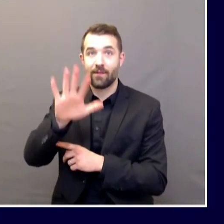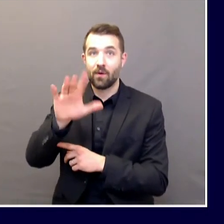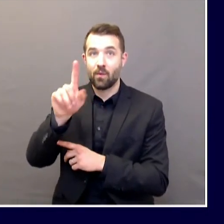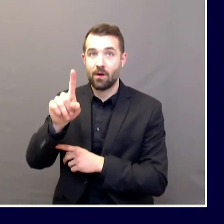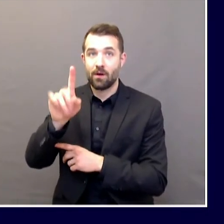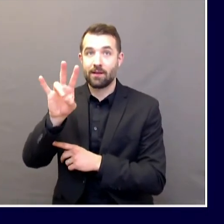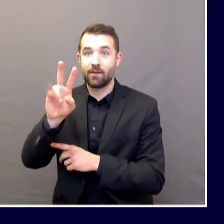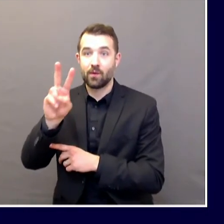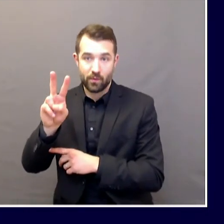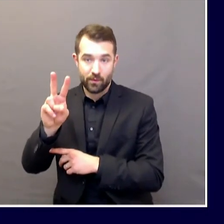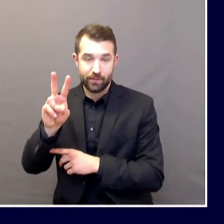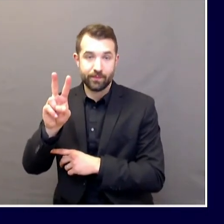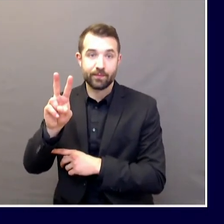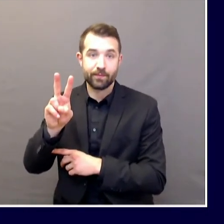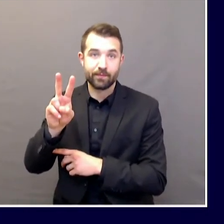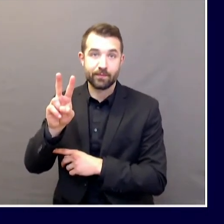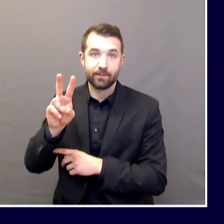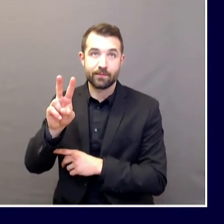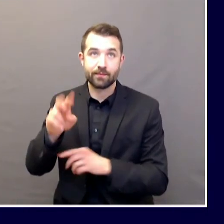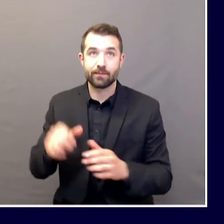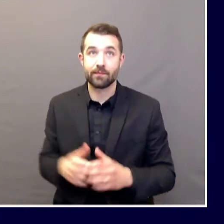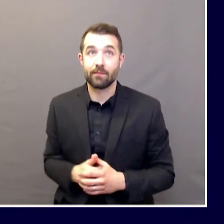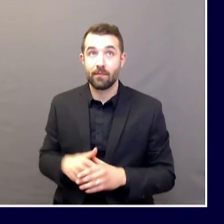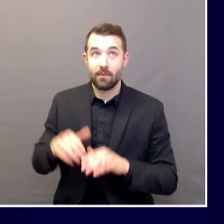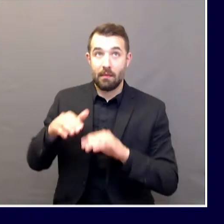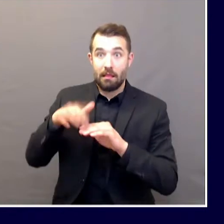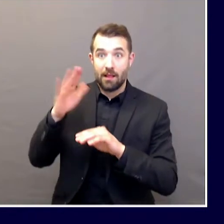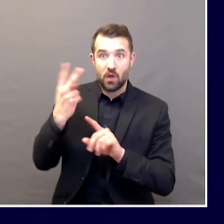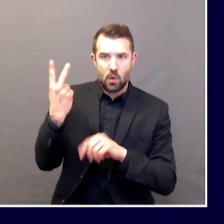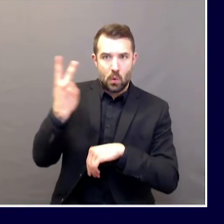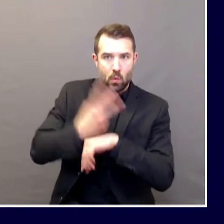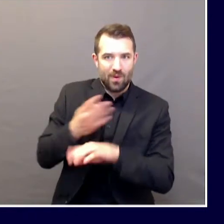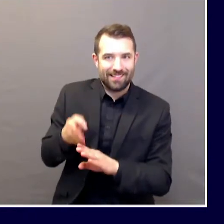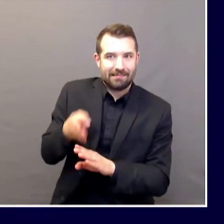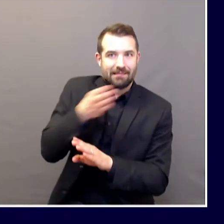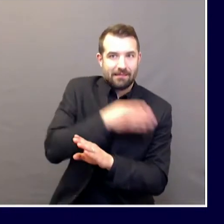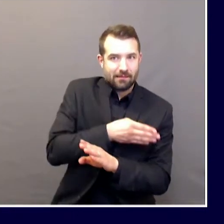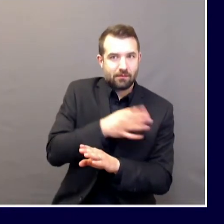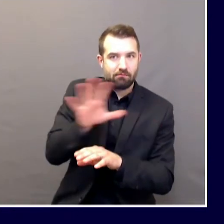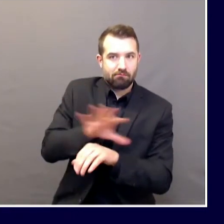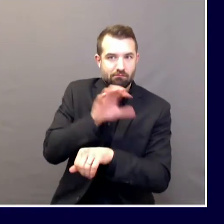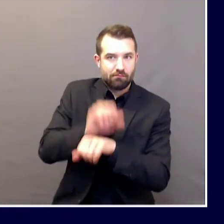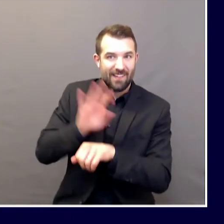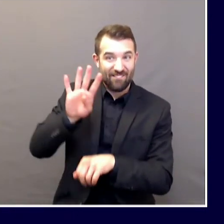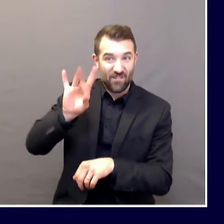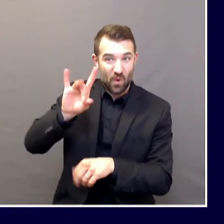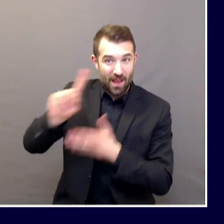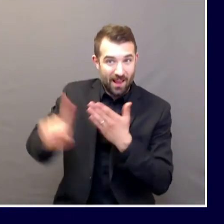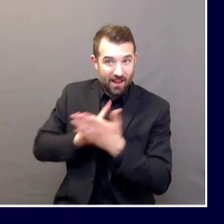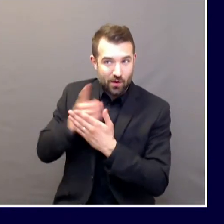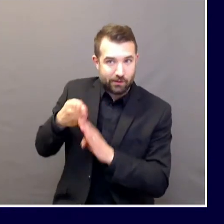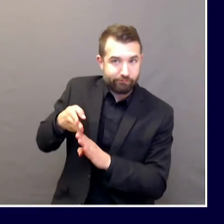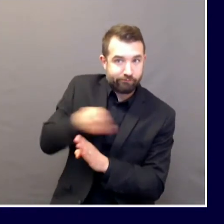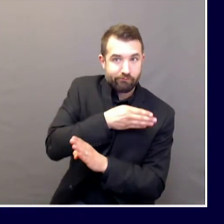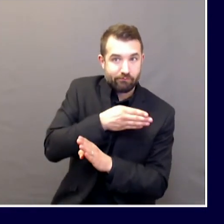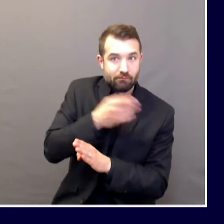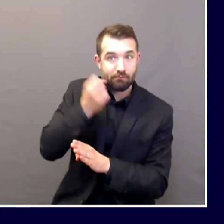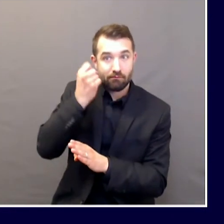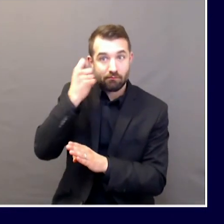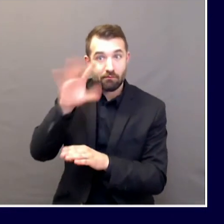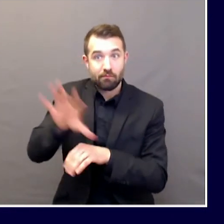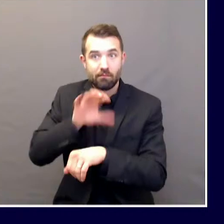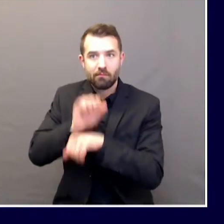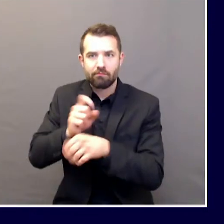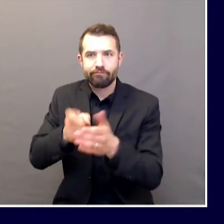855-608-5172 at least 48 hours before your appointment, provided your appointment is on a Monday through Saturday between